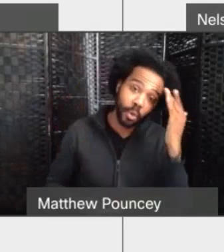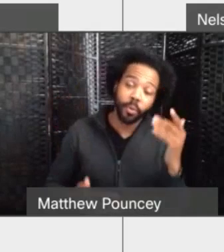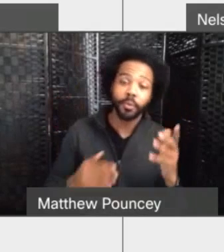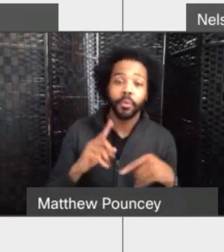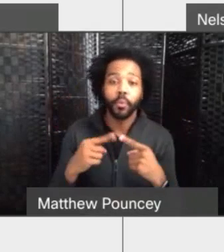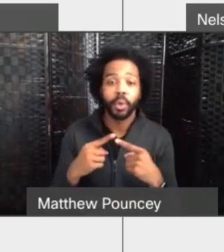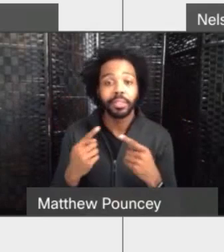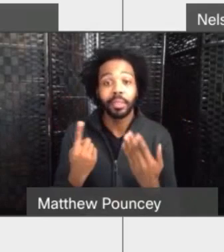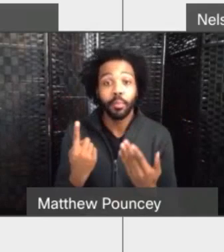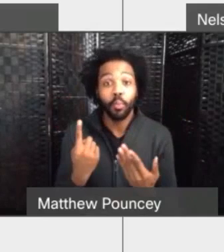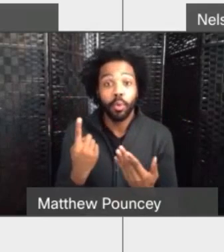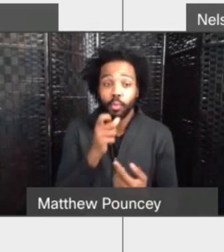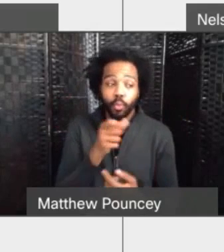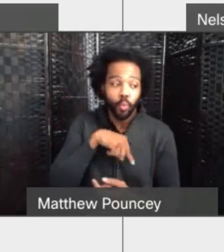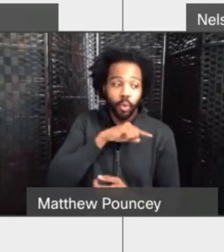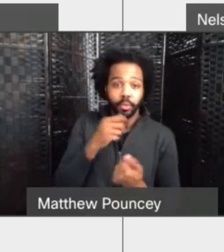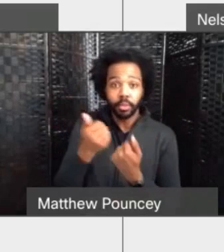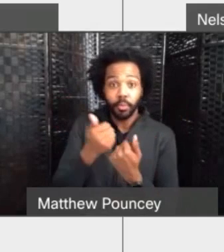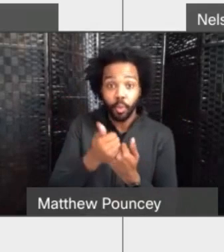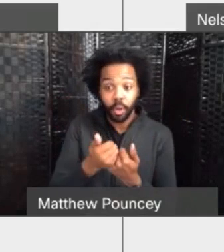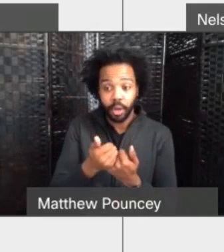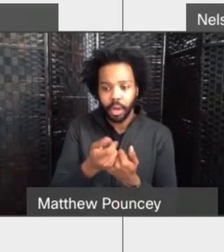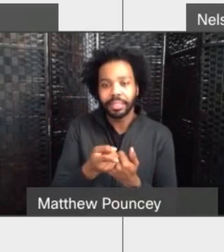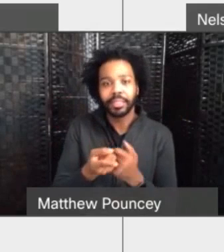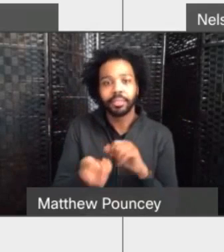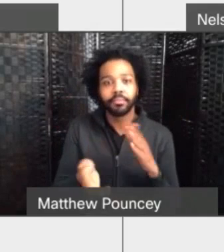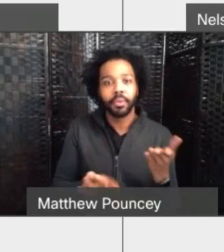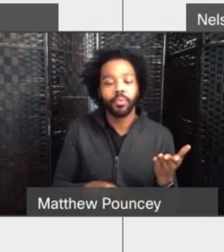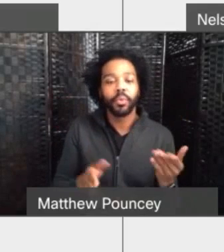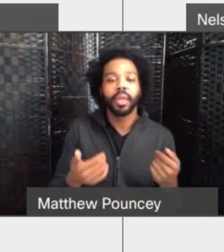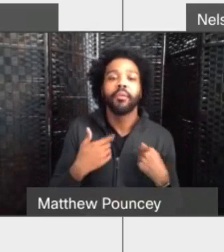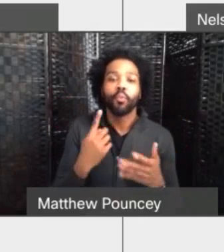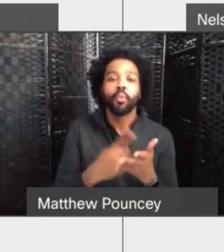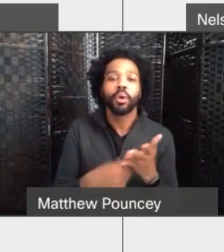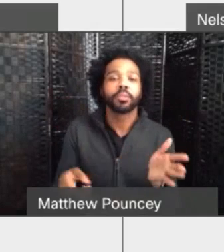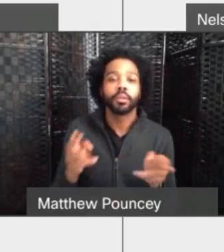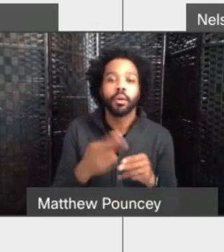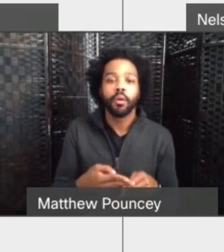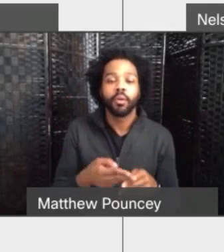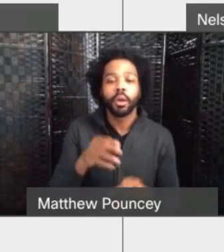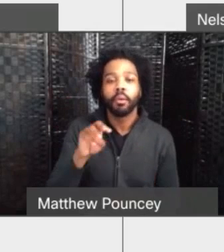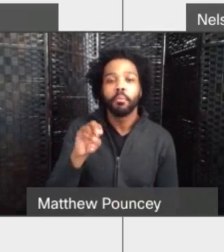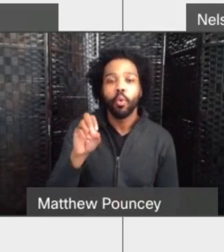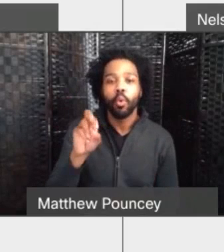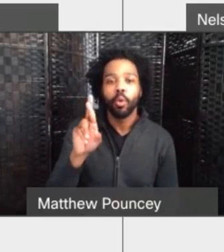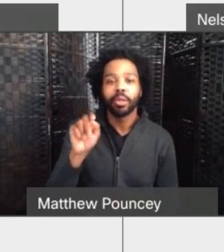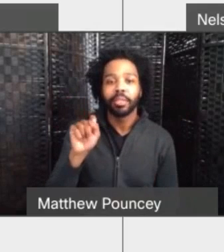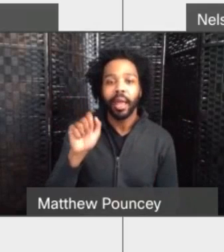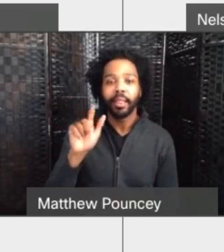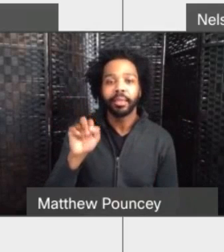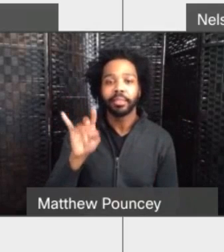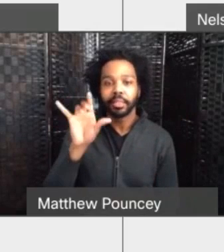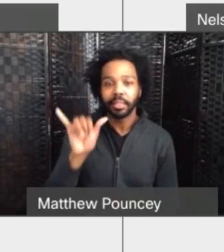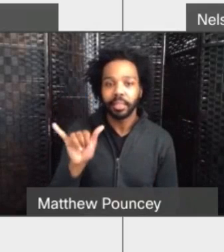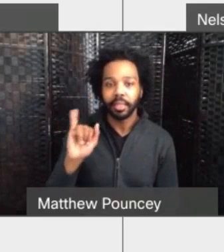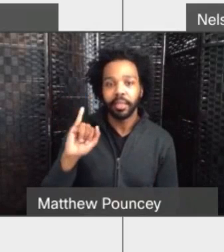that we support expires, we have what's called a mortality investigation, and those